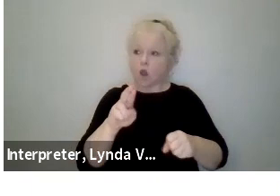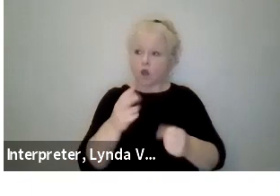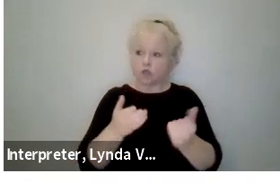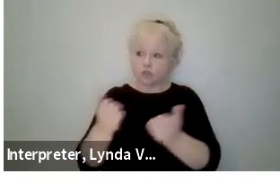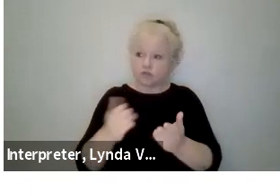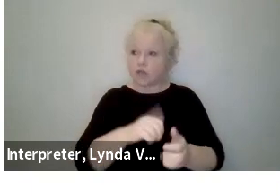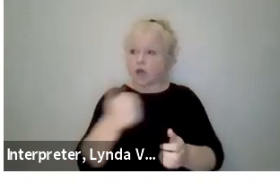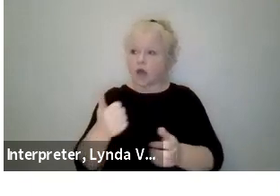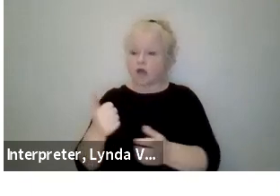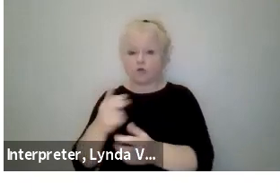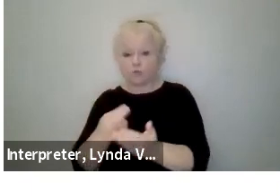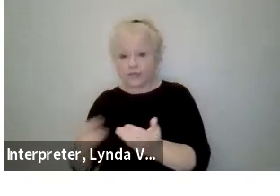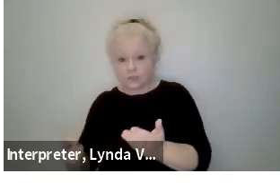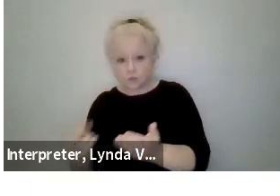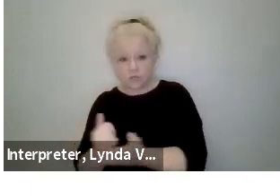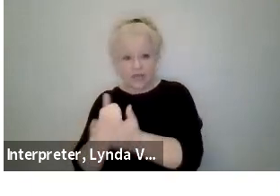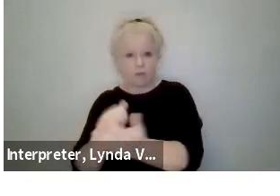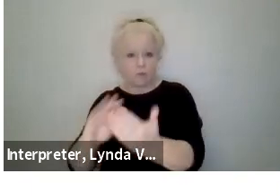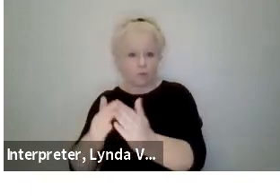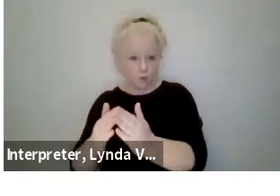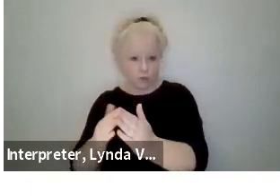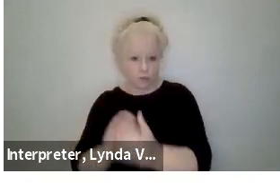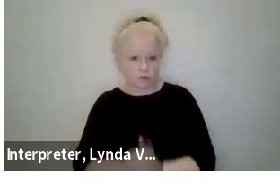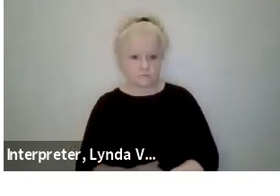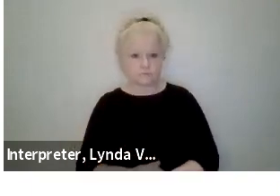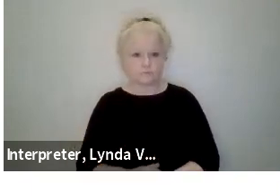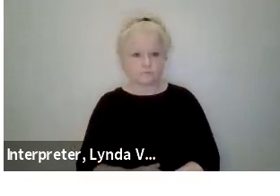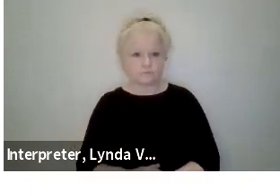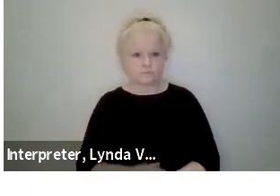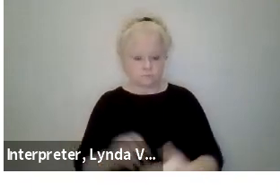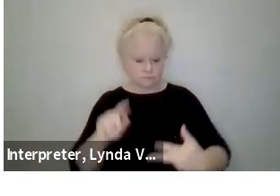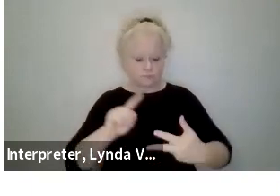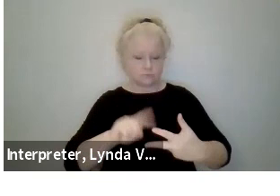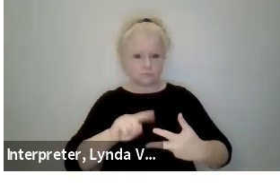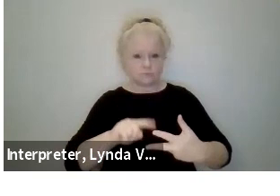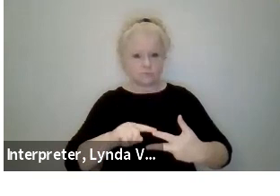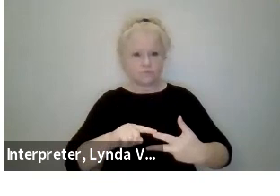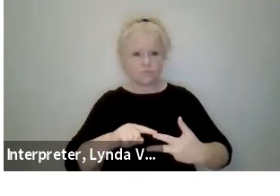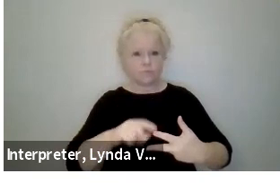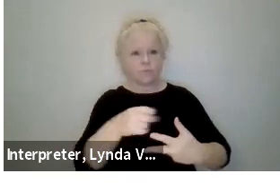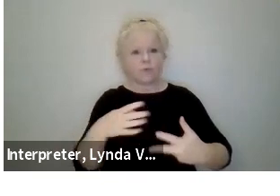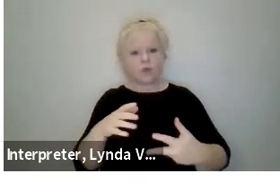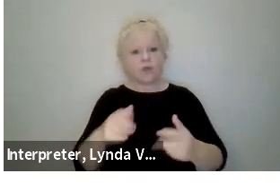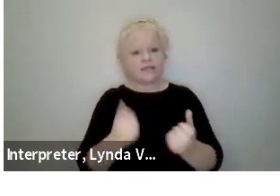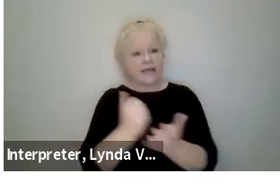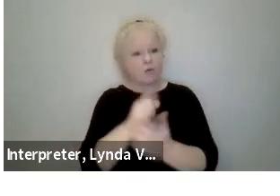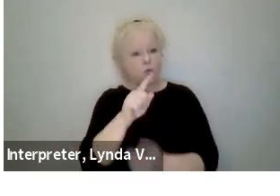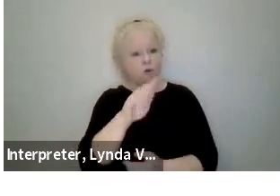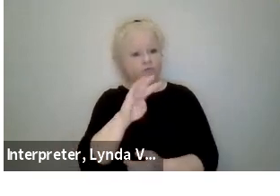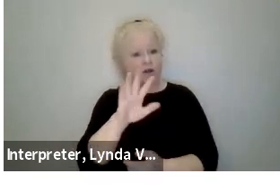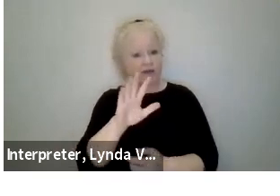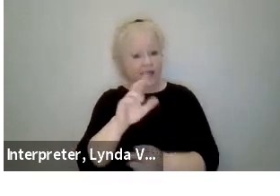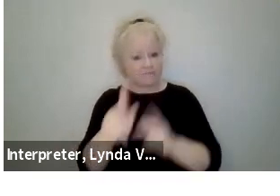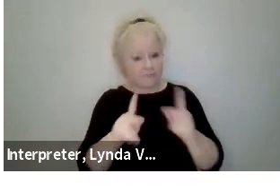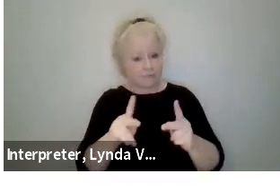and other employment resources in the community. Our second goal was to assist 145 people with gaining